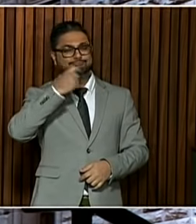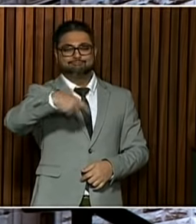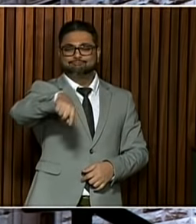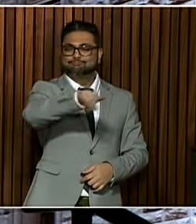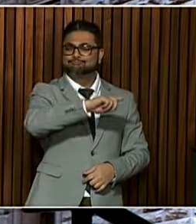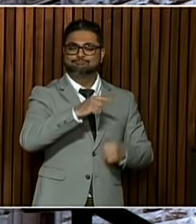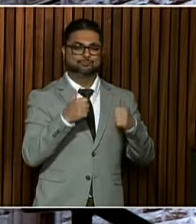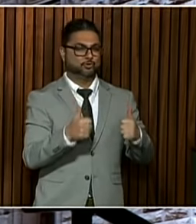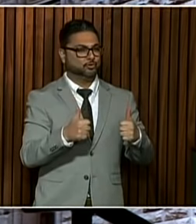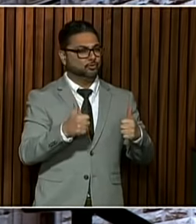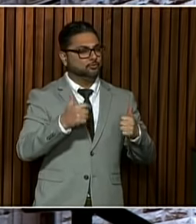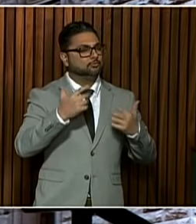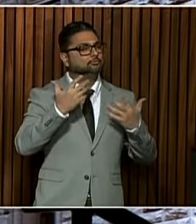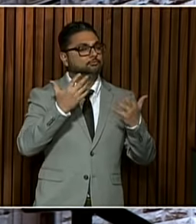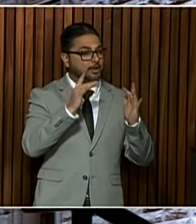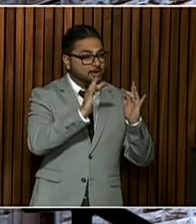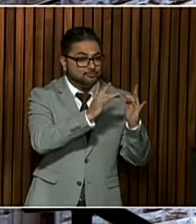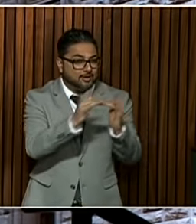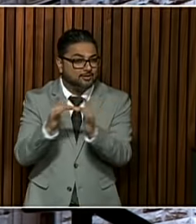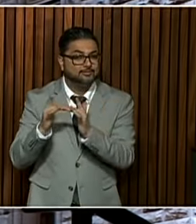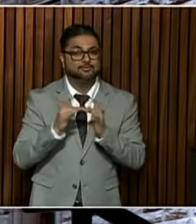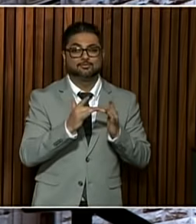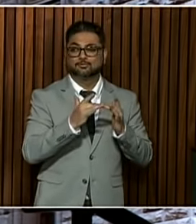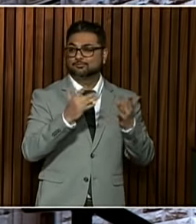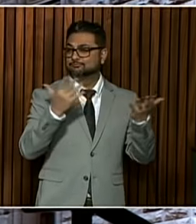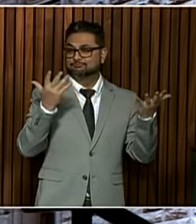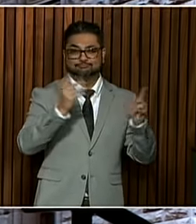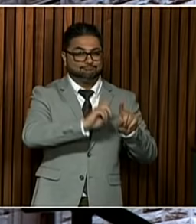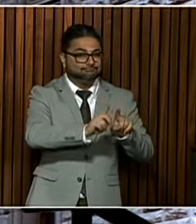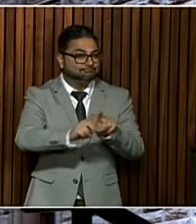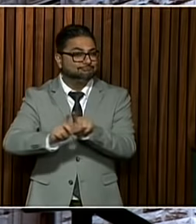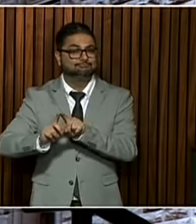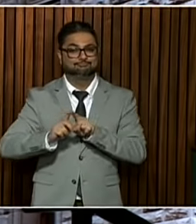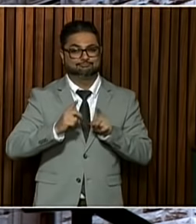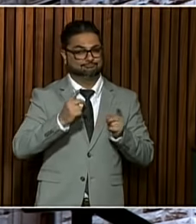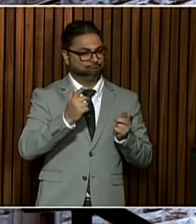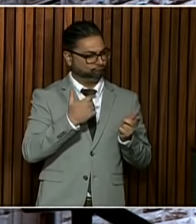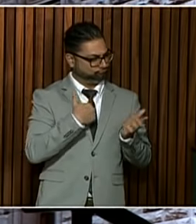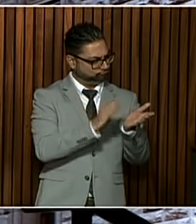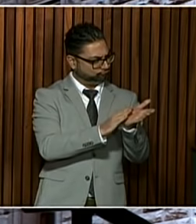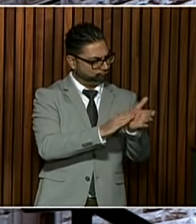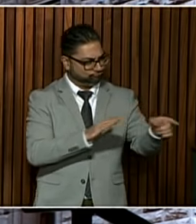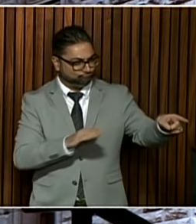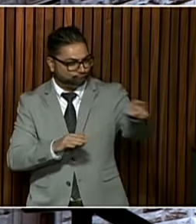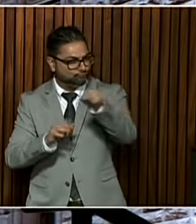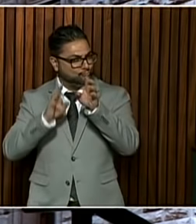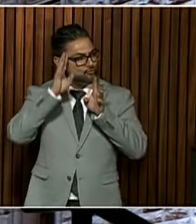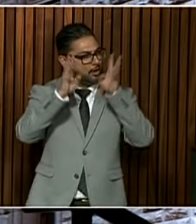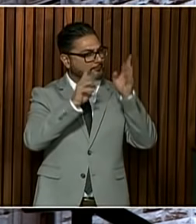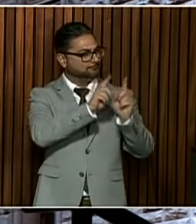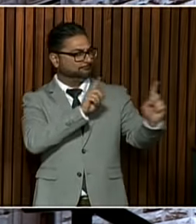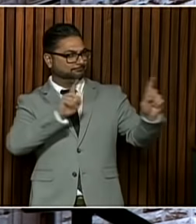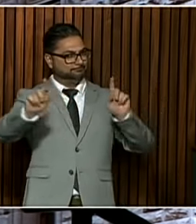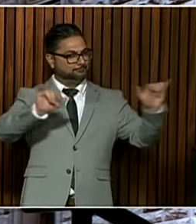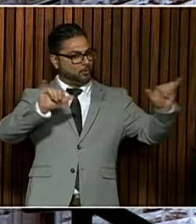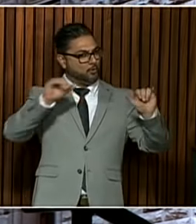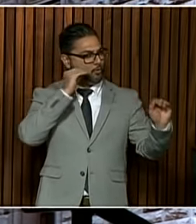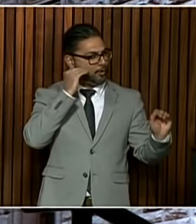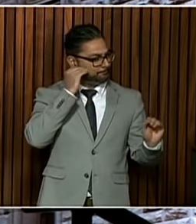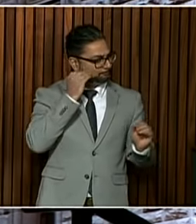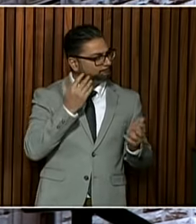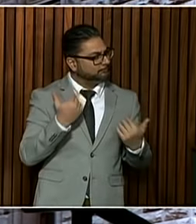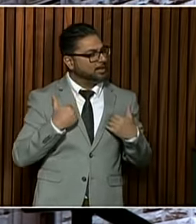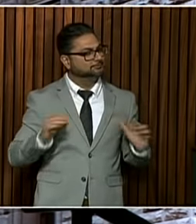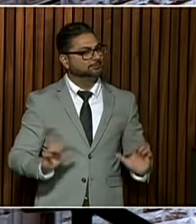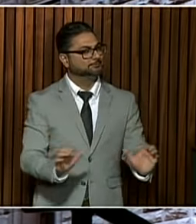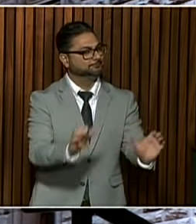that, the retail industry for stepping up and helping in a way that still delivers the essential services while